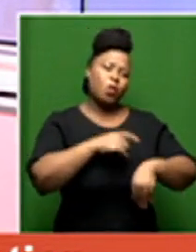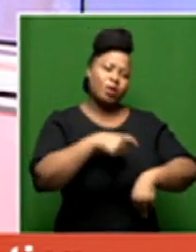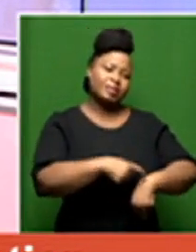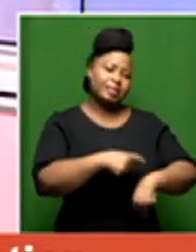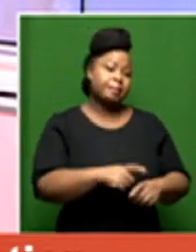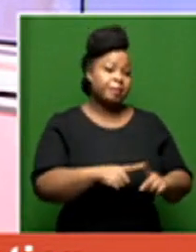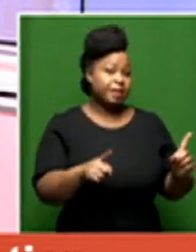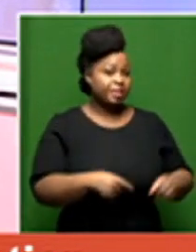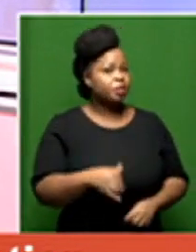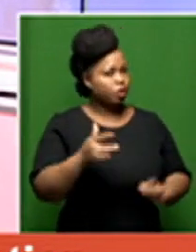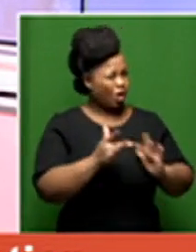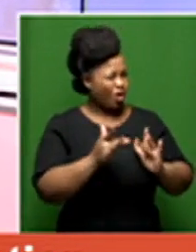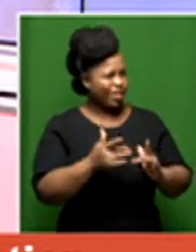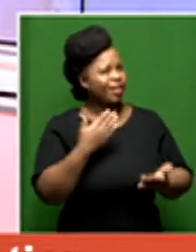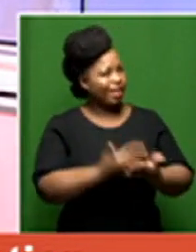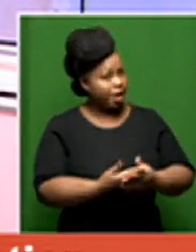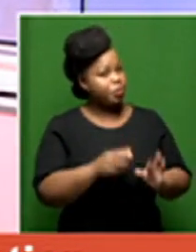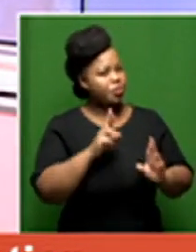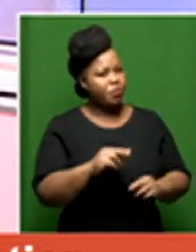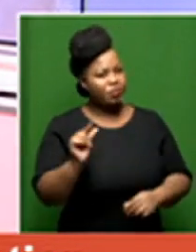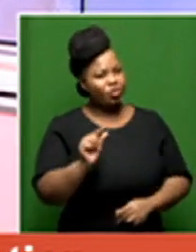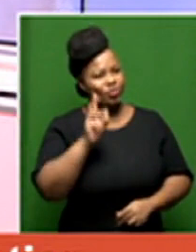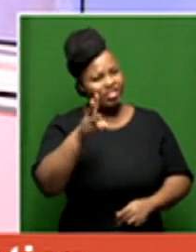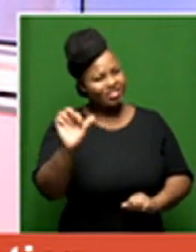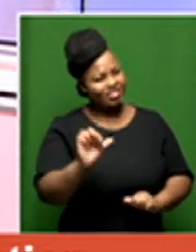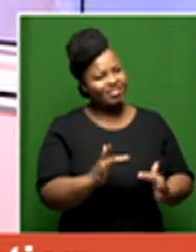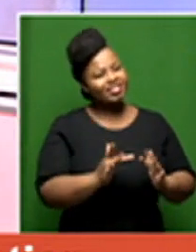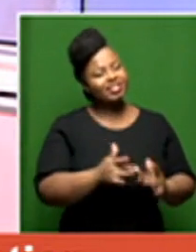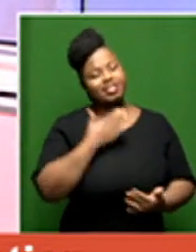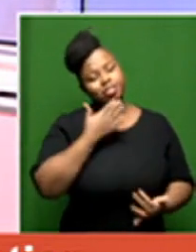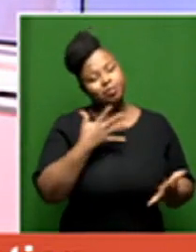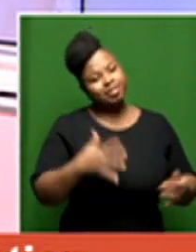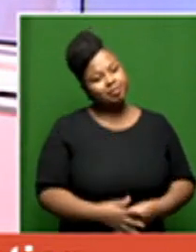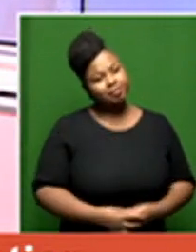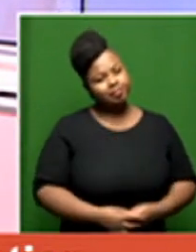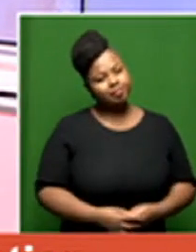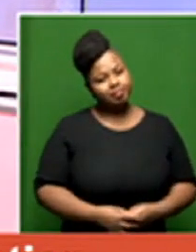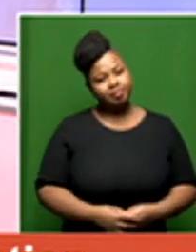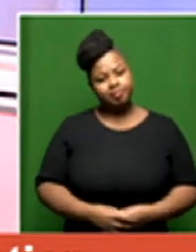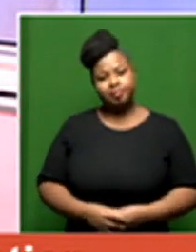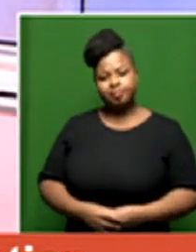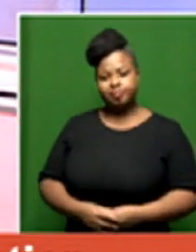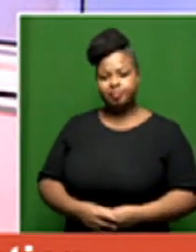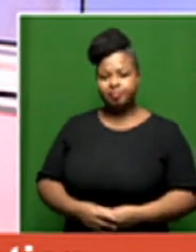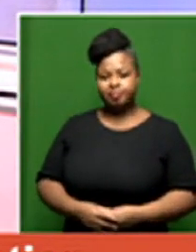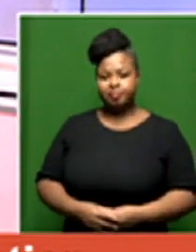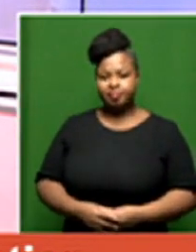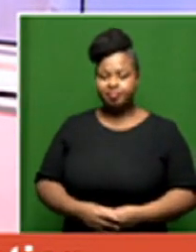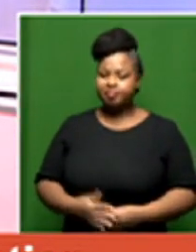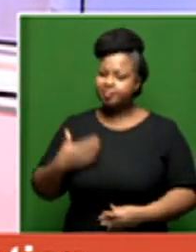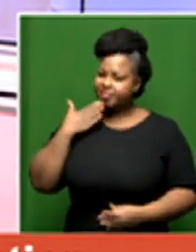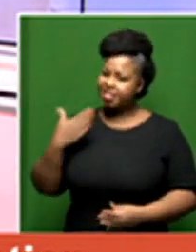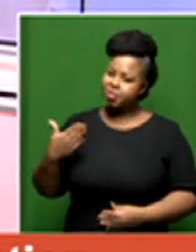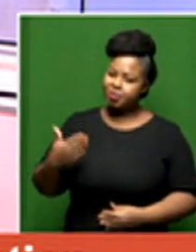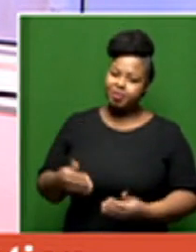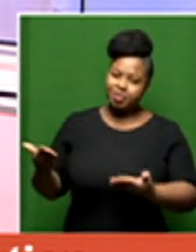time, but we do have your contacts. Hope to speak to you very soon. Thank you so much. Oh, you're